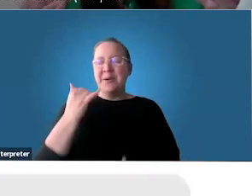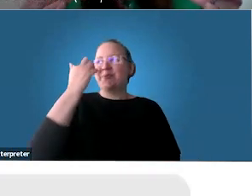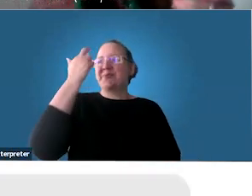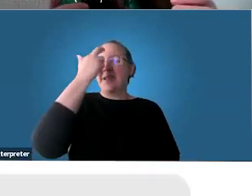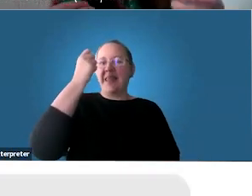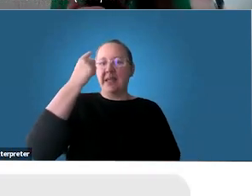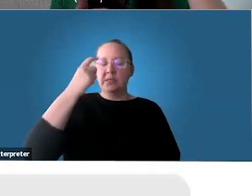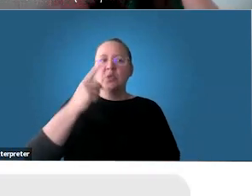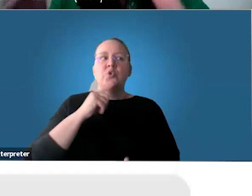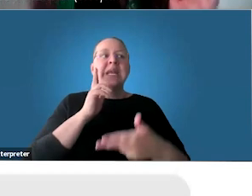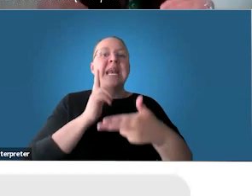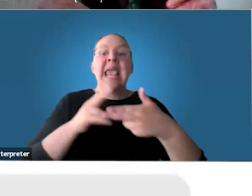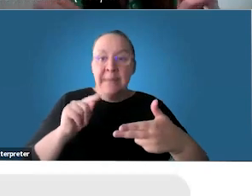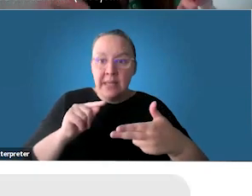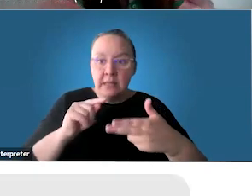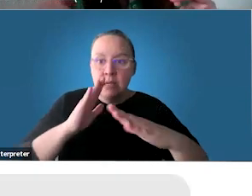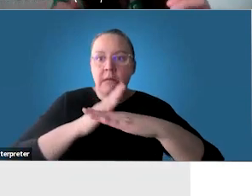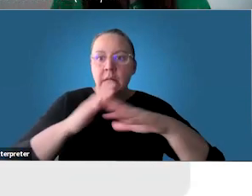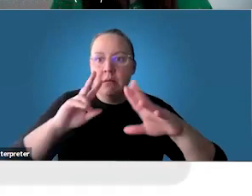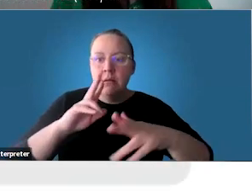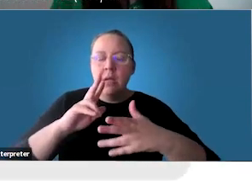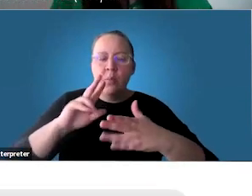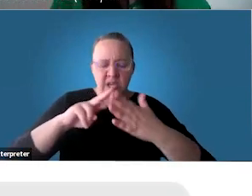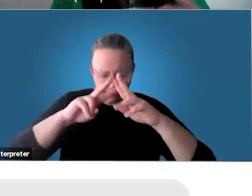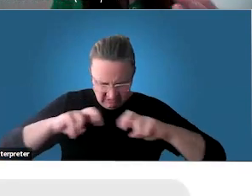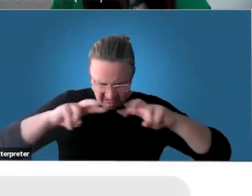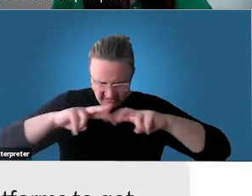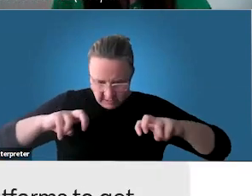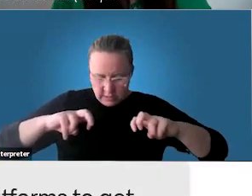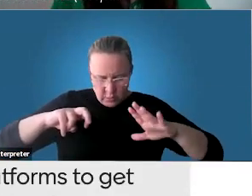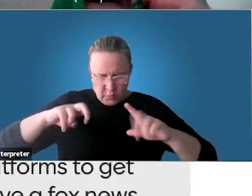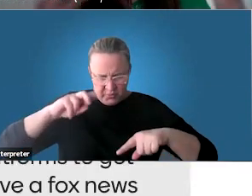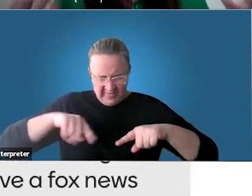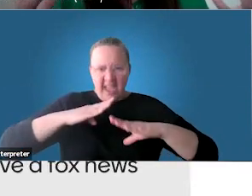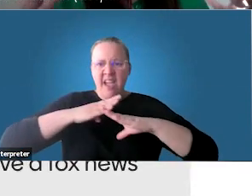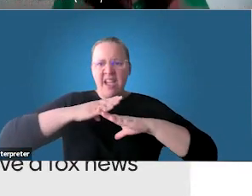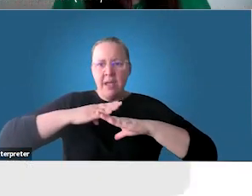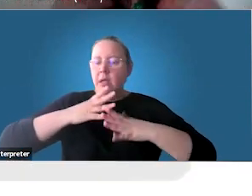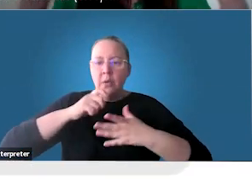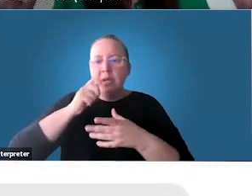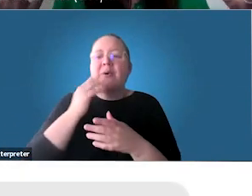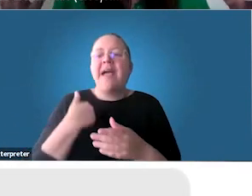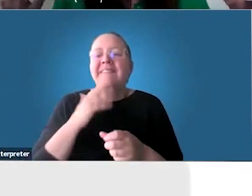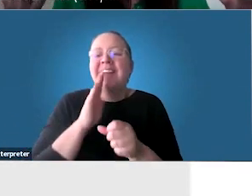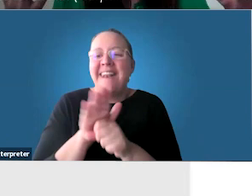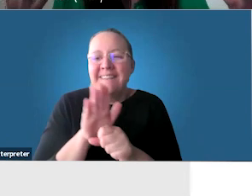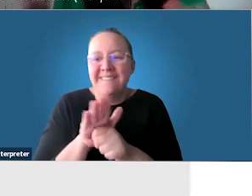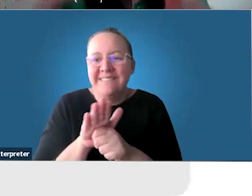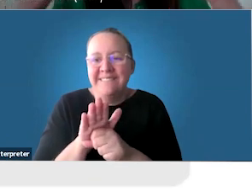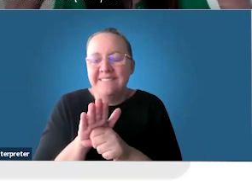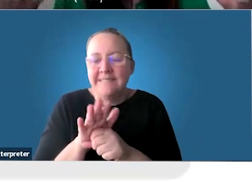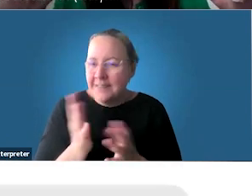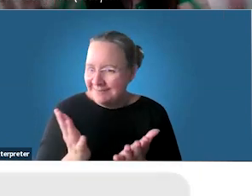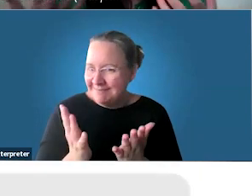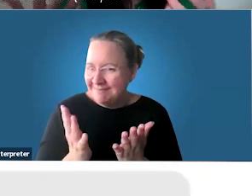narrative roadblock, if you really start digging deeper into it, sometimes you'll realize that we don't have enough. That's that scarcity mindset.